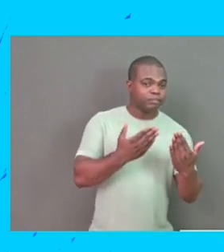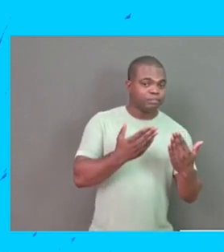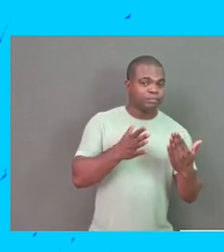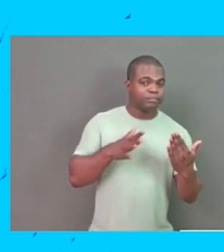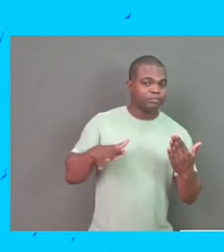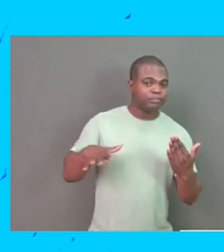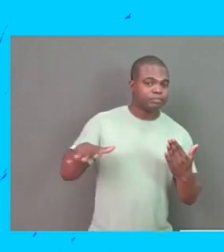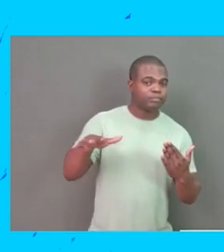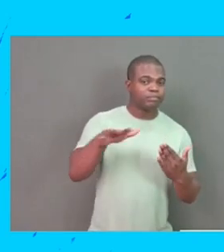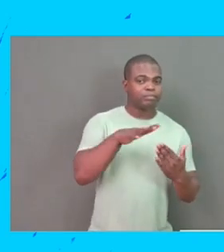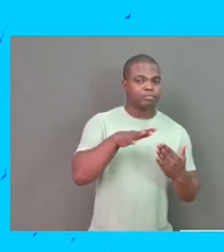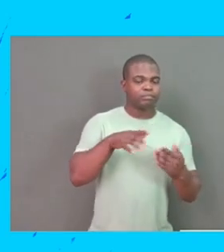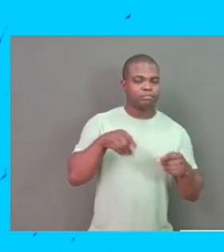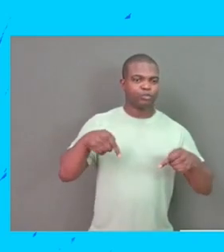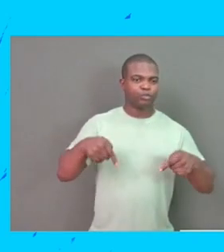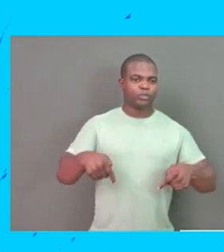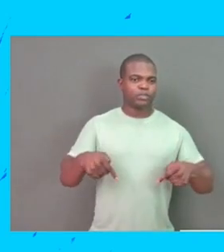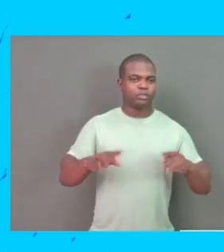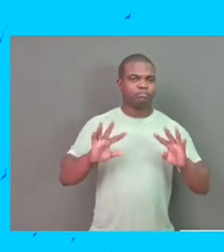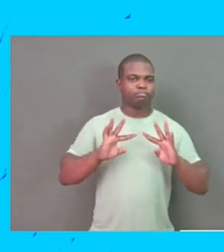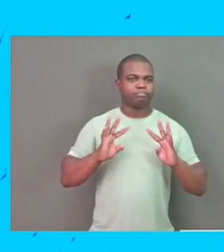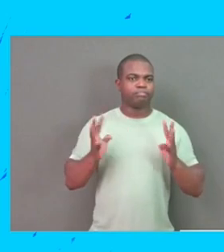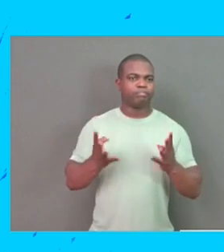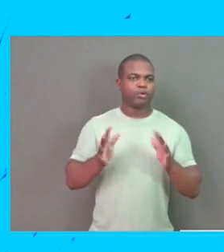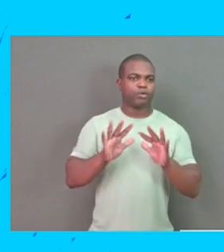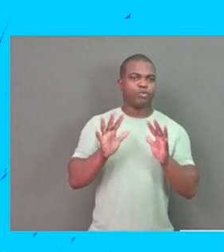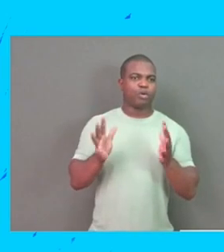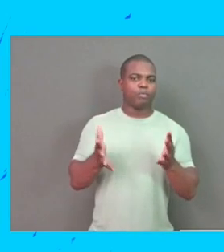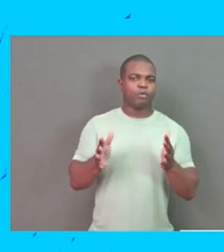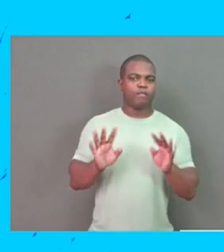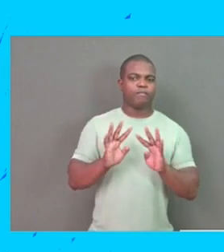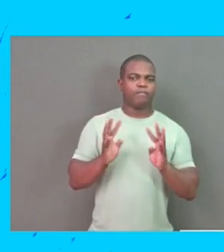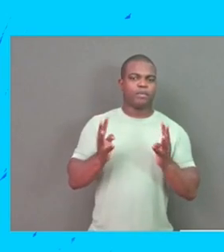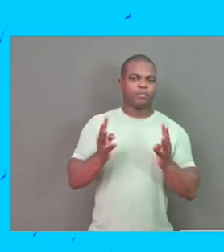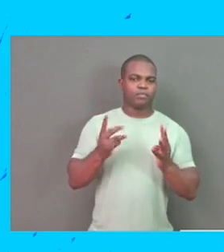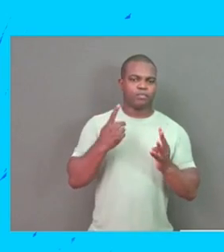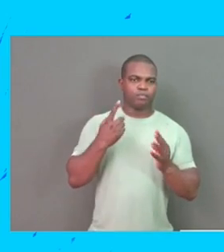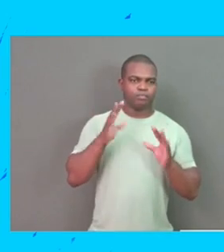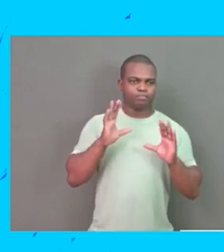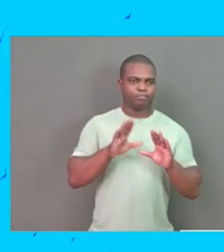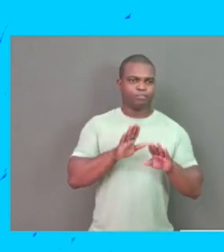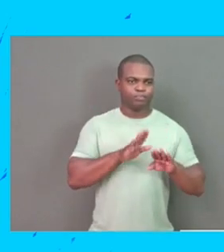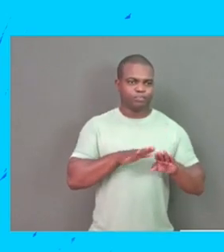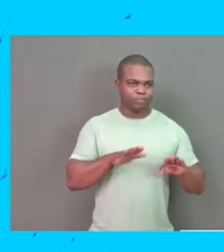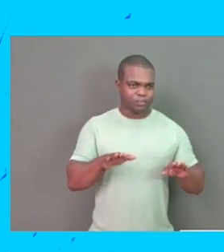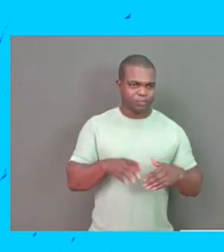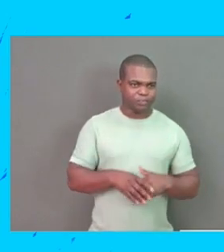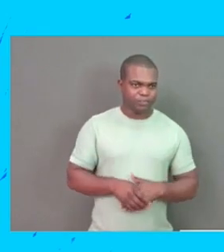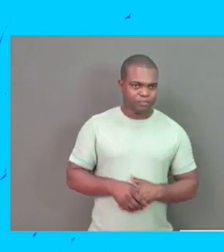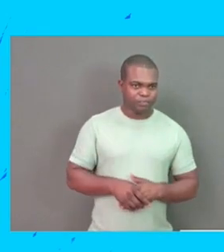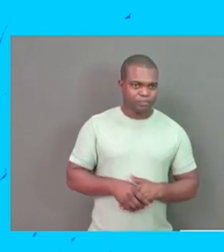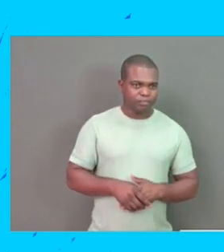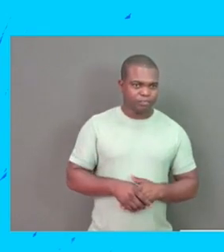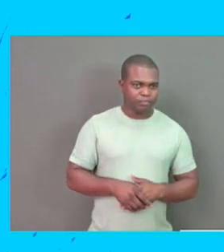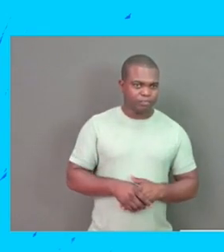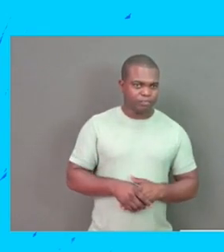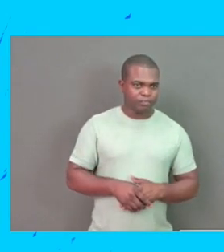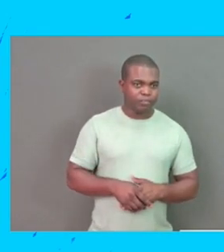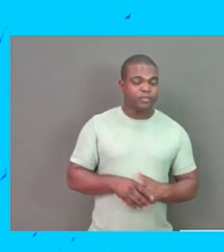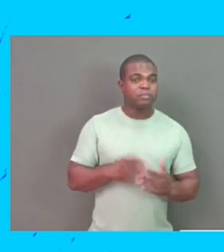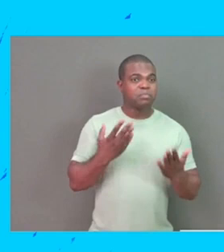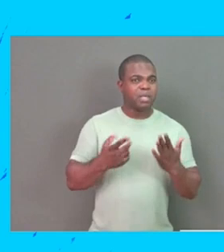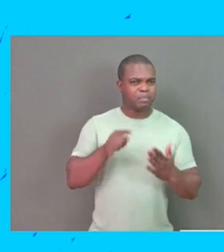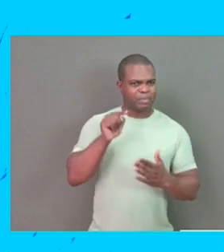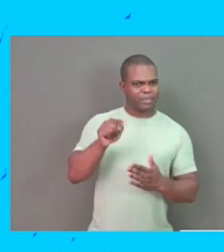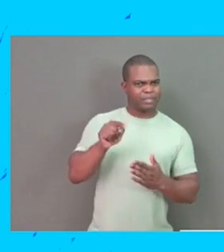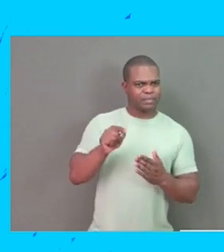to share with you a little story. Perhaps it's something that inspires you, motivates you, or make you just as me, that I'm